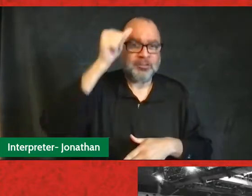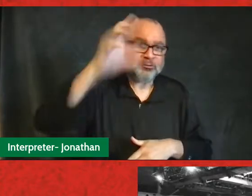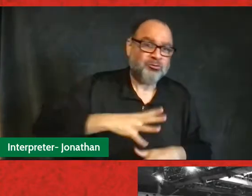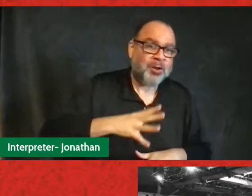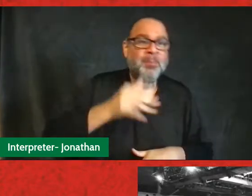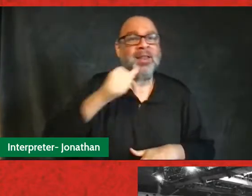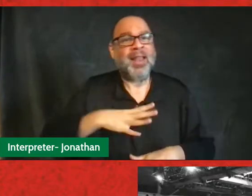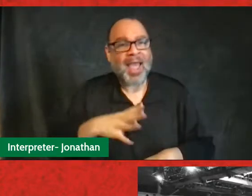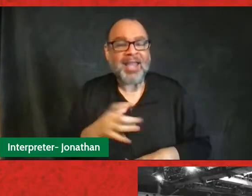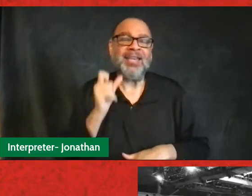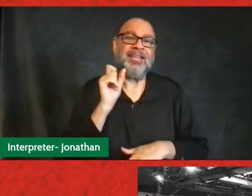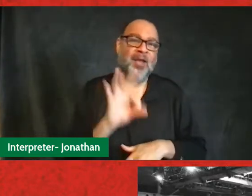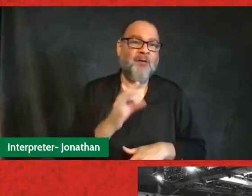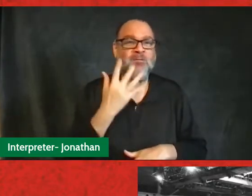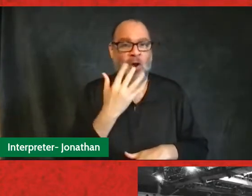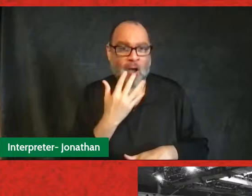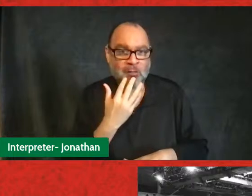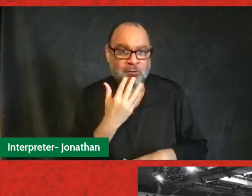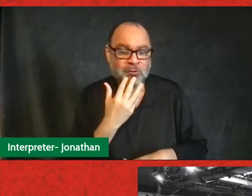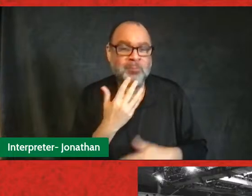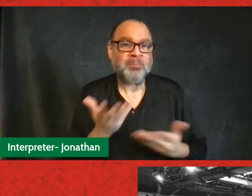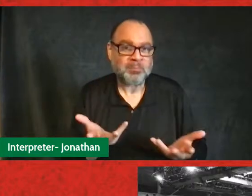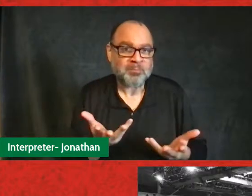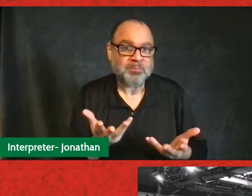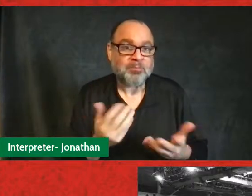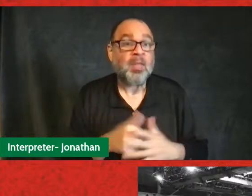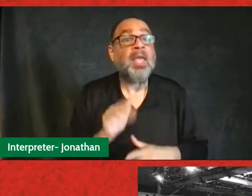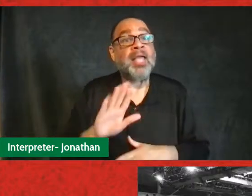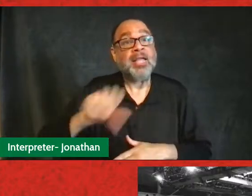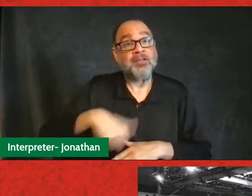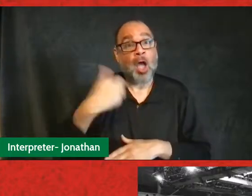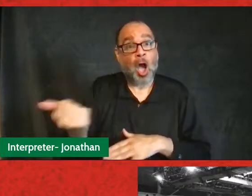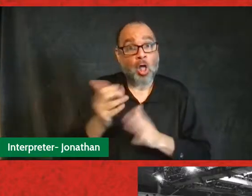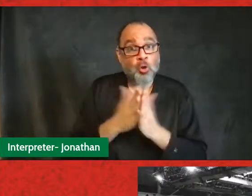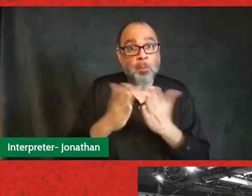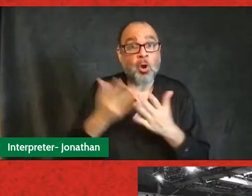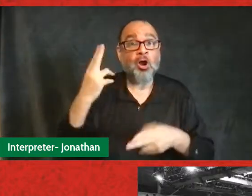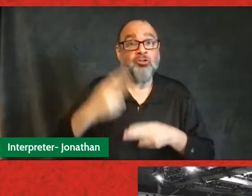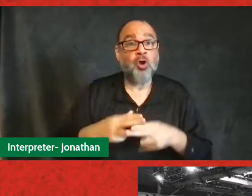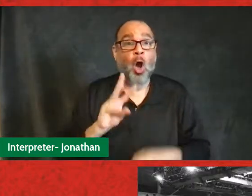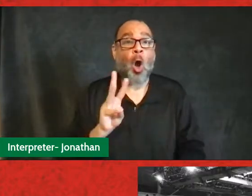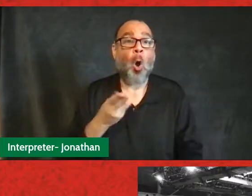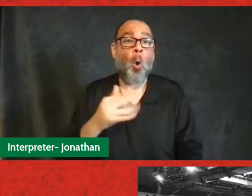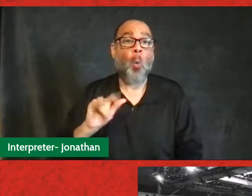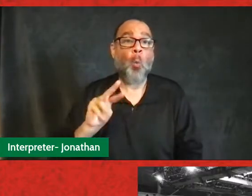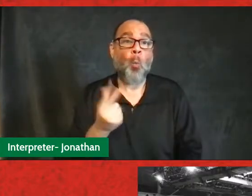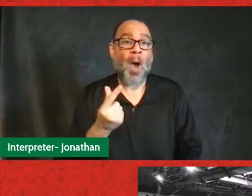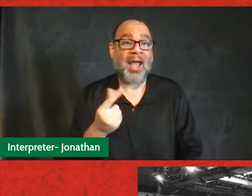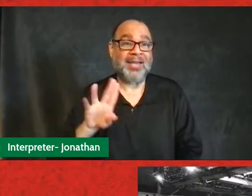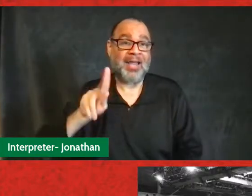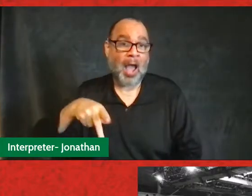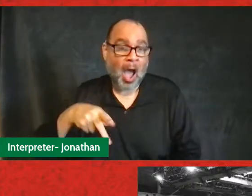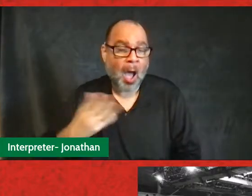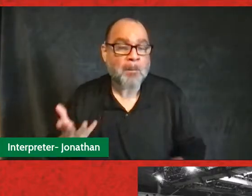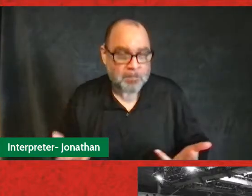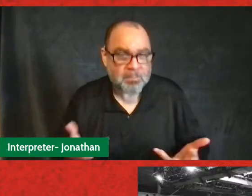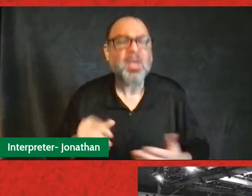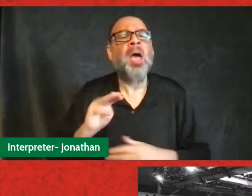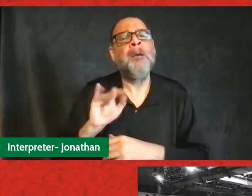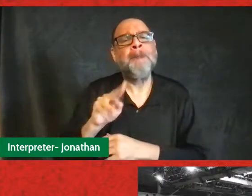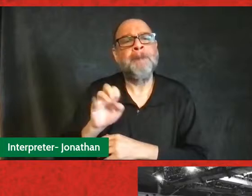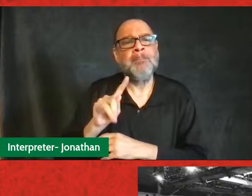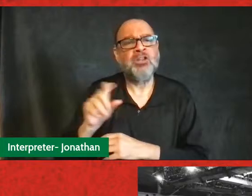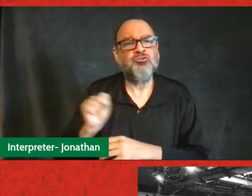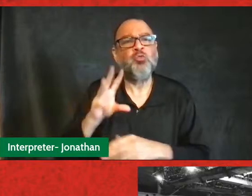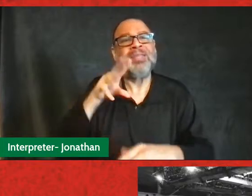African and American Theater. And his other book is called Whiting Up, White-Faced Minstrels and Stage Europeans in